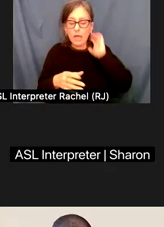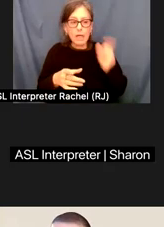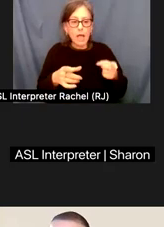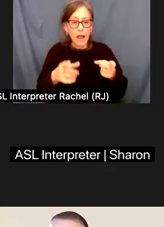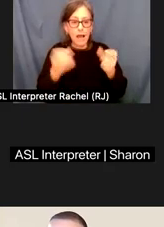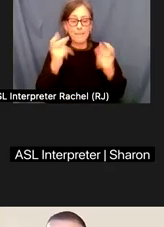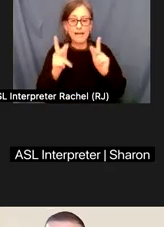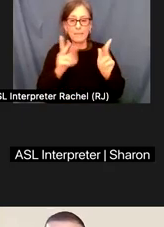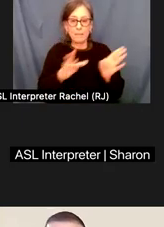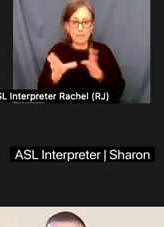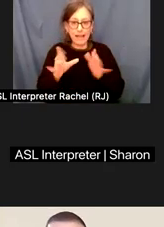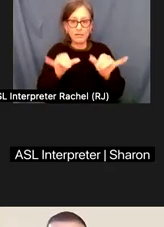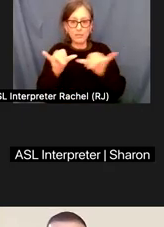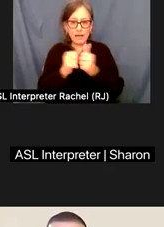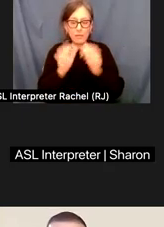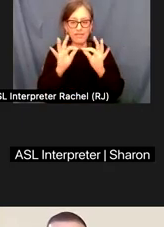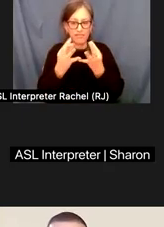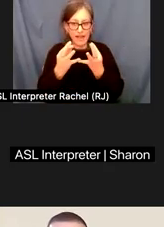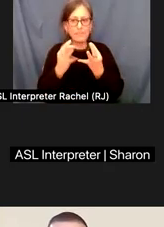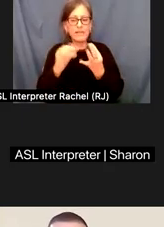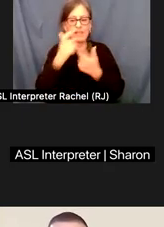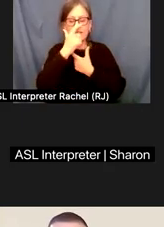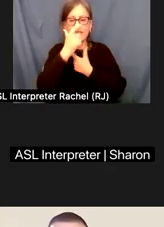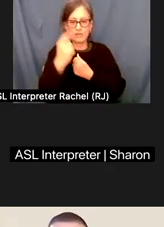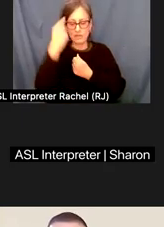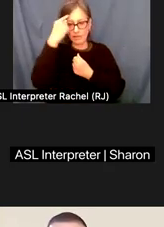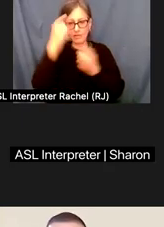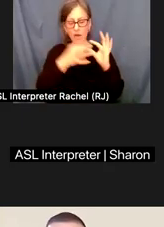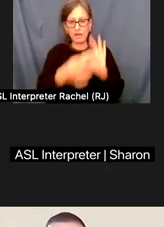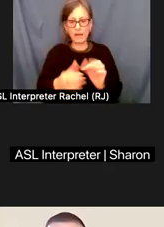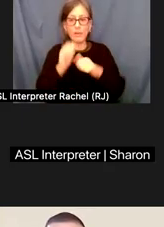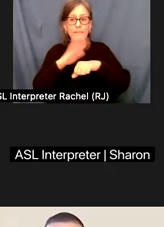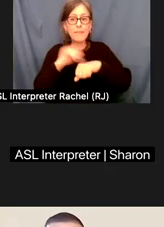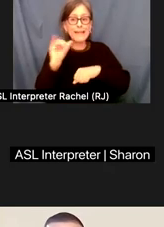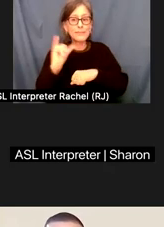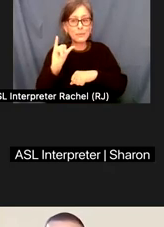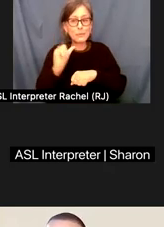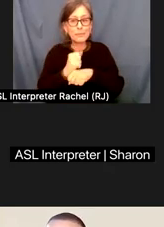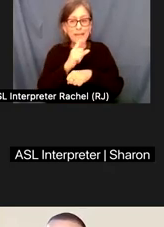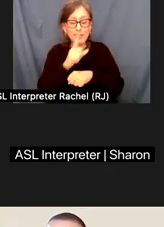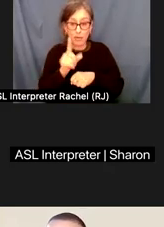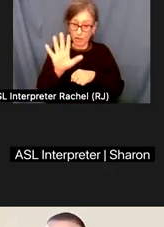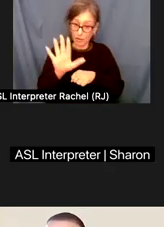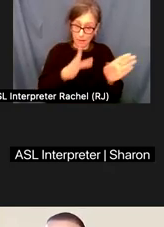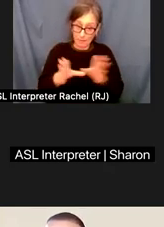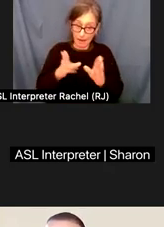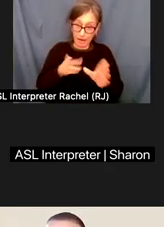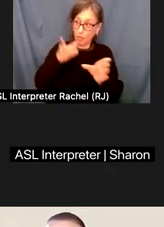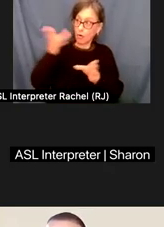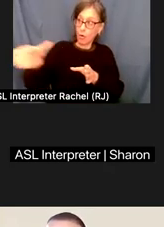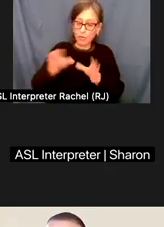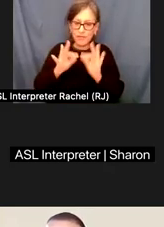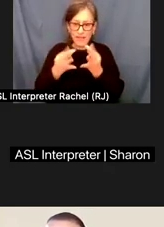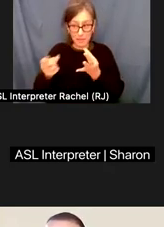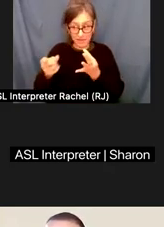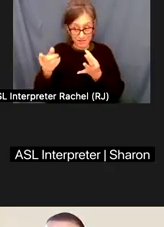people are planning to stay with family, and that's an interesting thought related to pets too. Make sure if that's your plan. Does your family